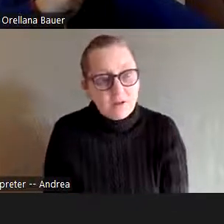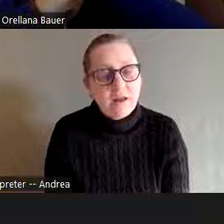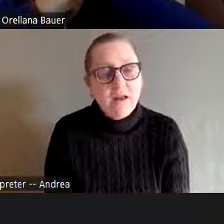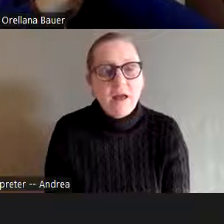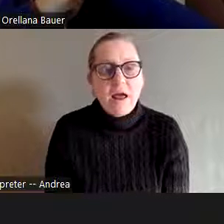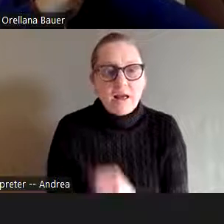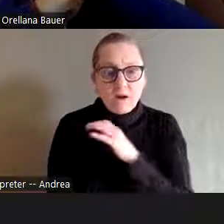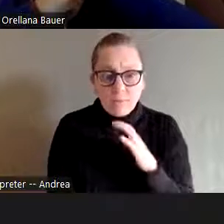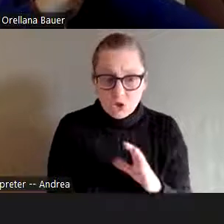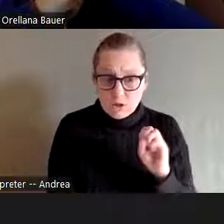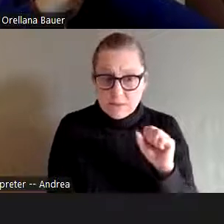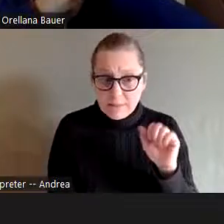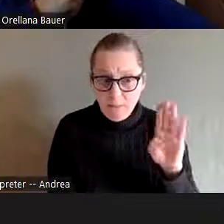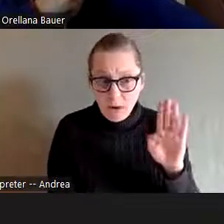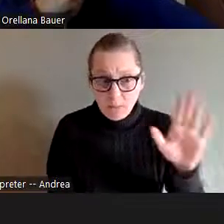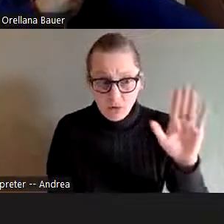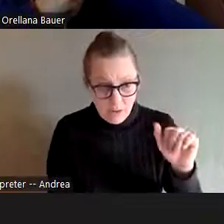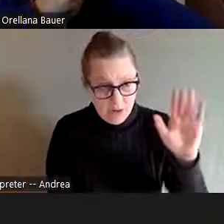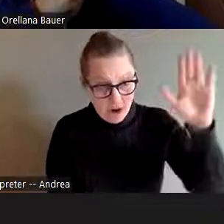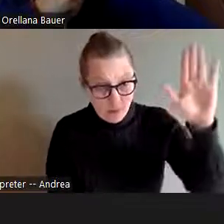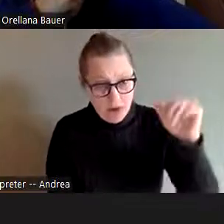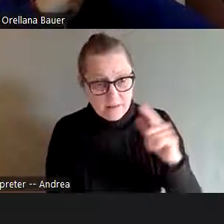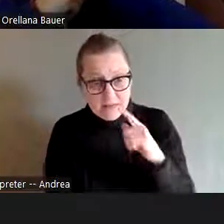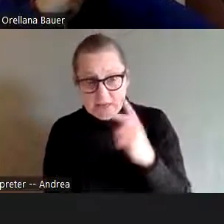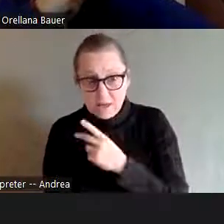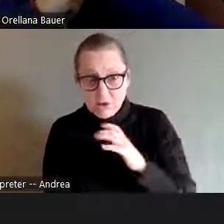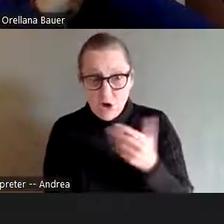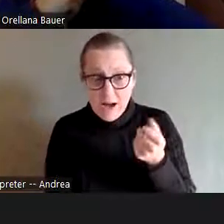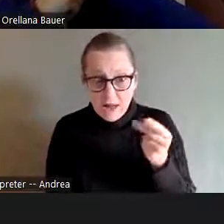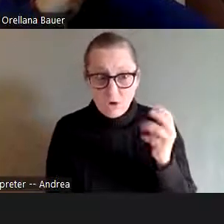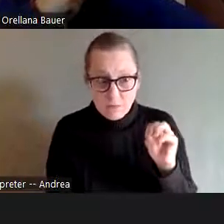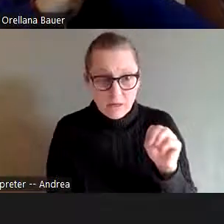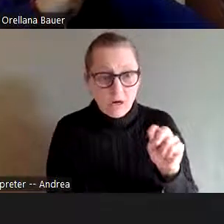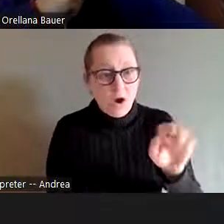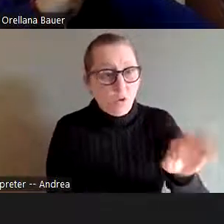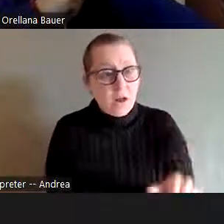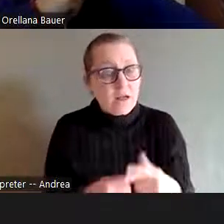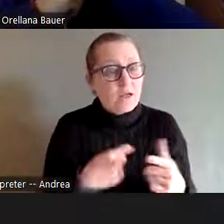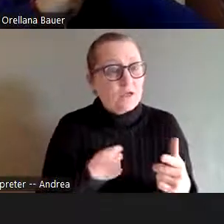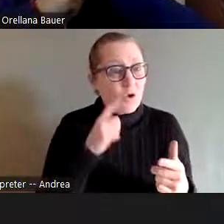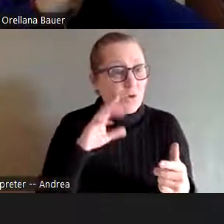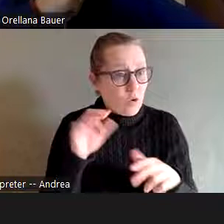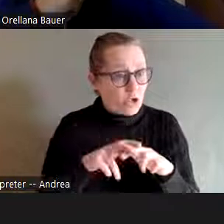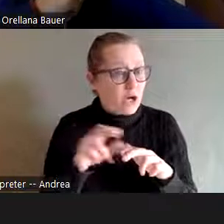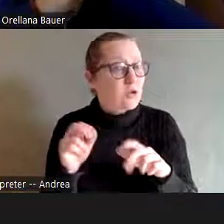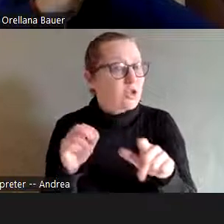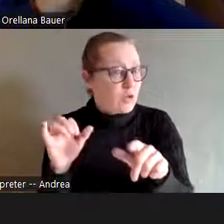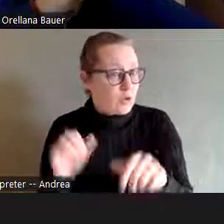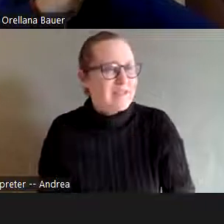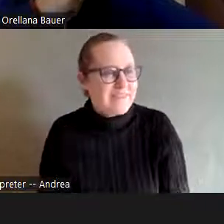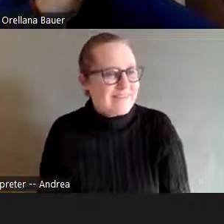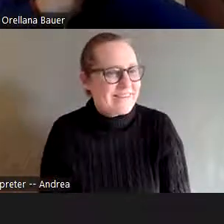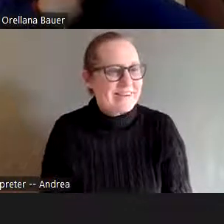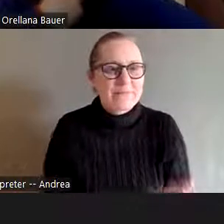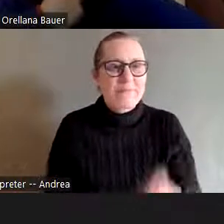Commissioner Seemob, your hand is up, and then I see Commissioner Handelman's hand is up. Commissioner and co-chair. Commissioner and co-chair,